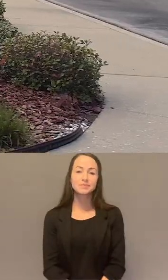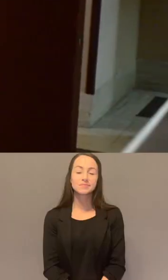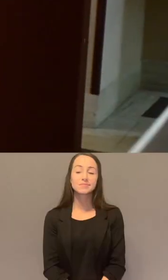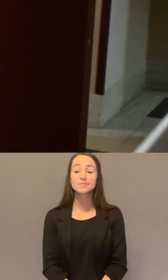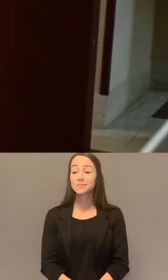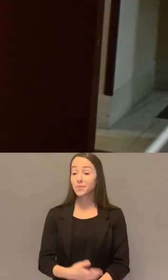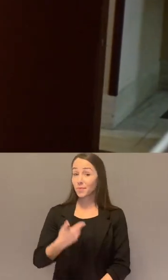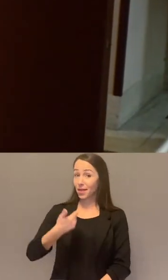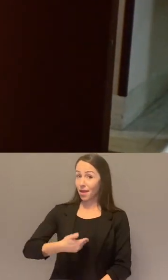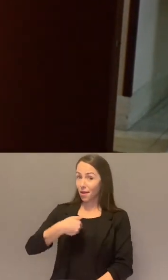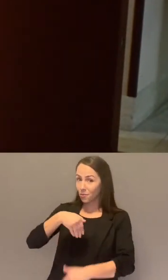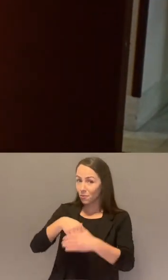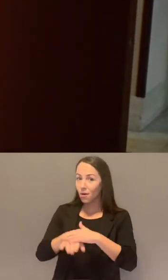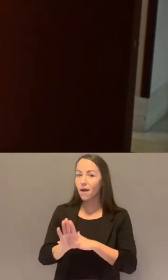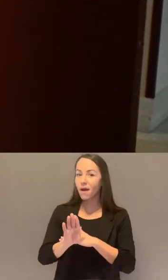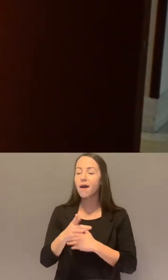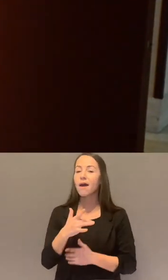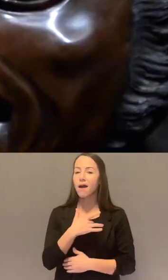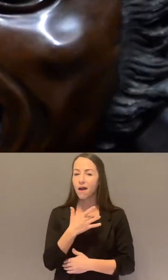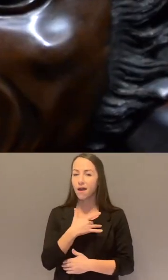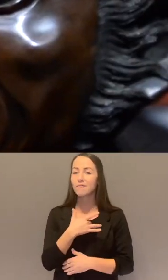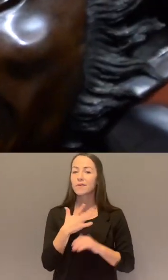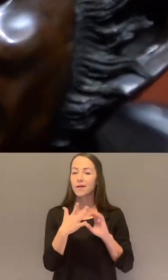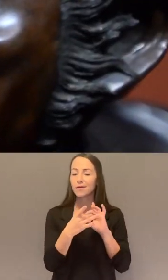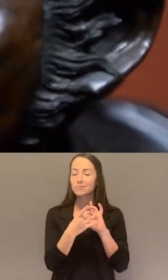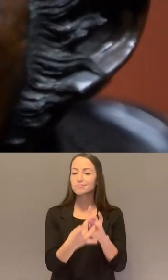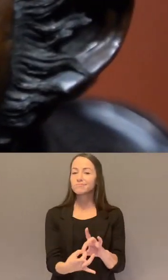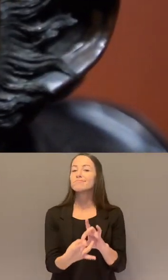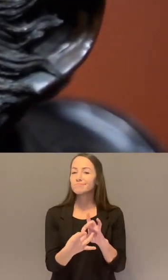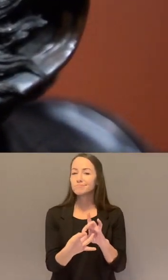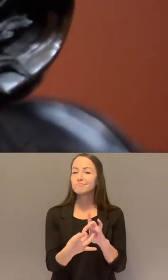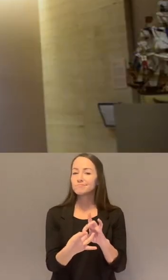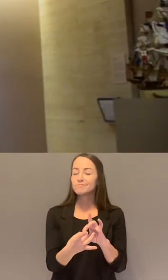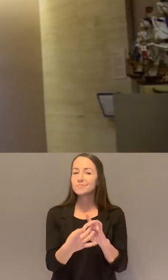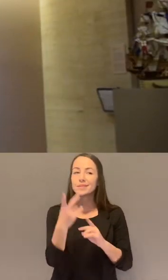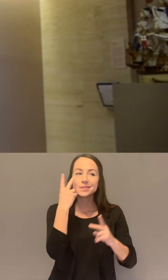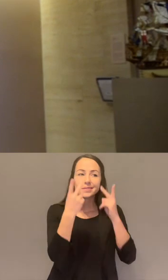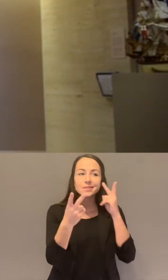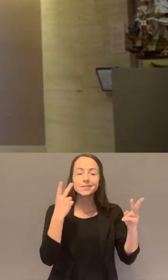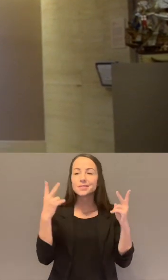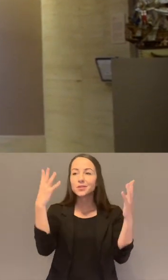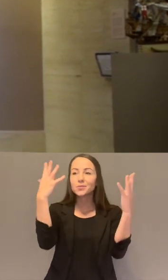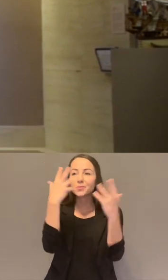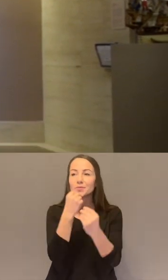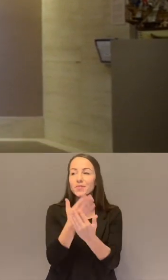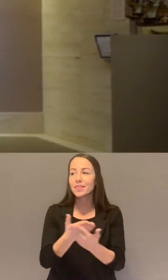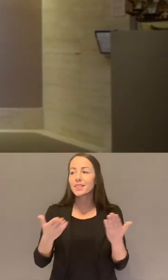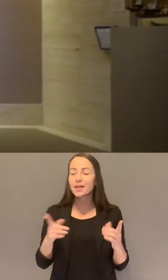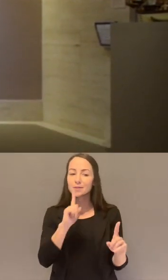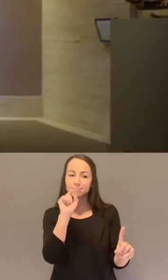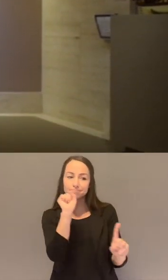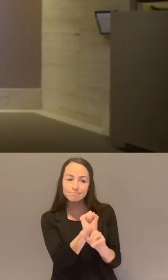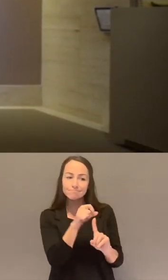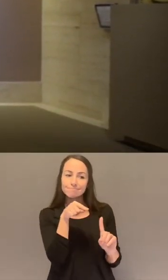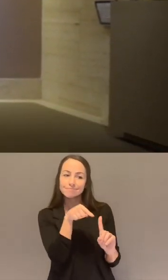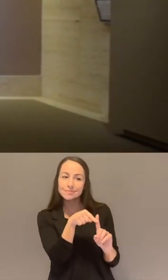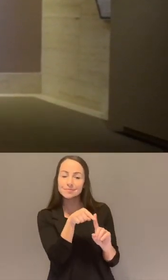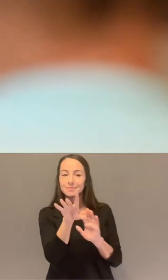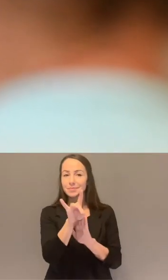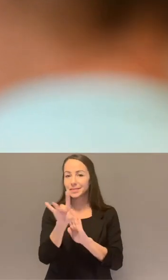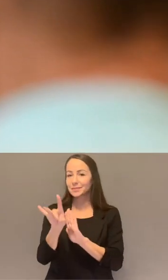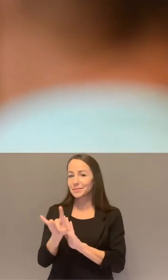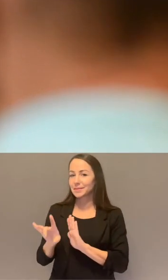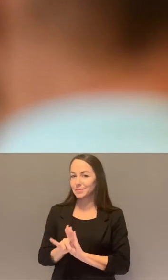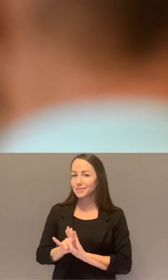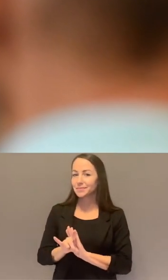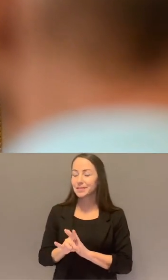I feel his presence here in the museum each time I come, and you see all the beautiful things that he personally selected. It's